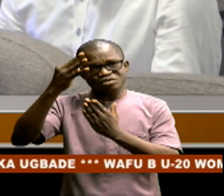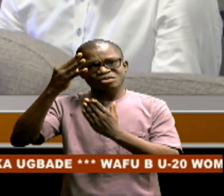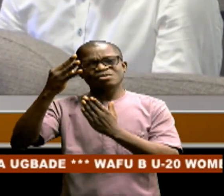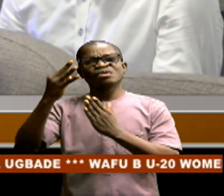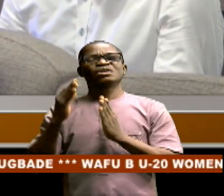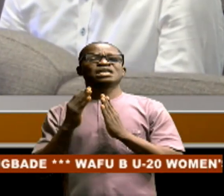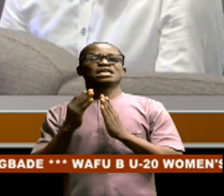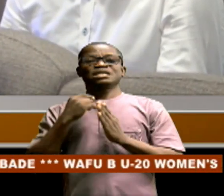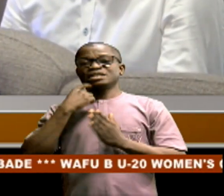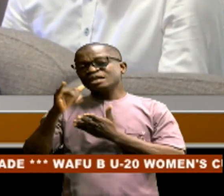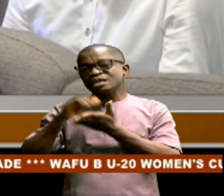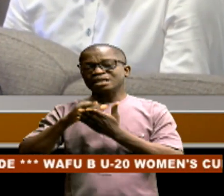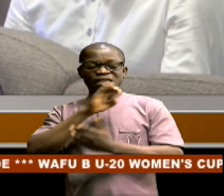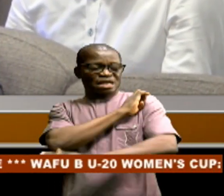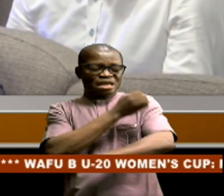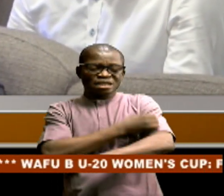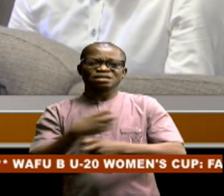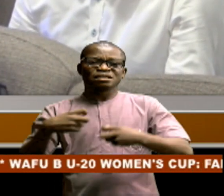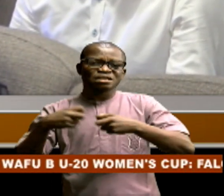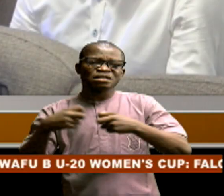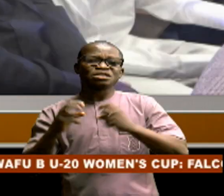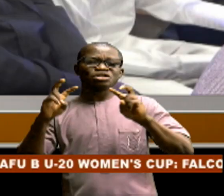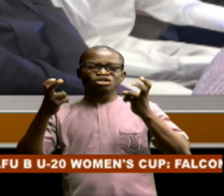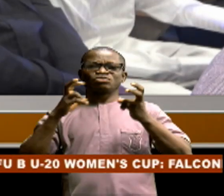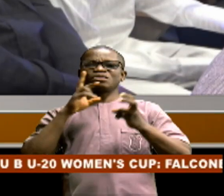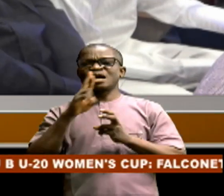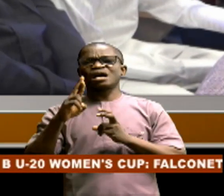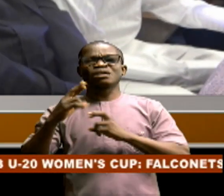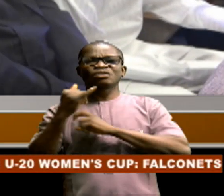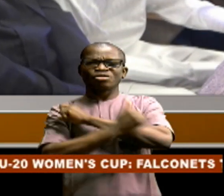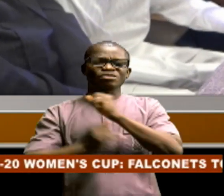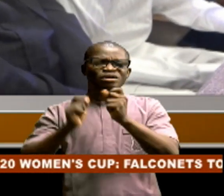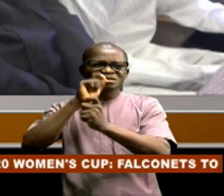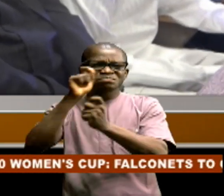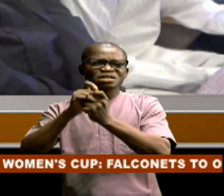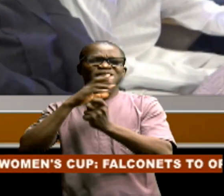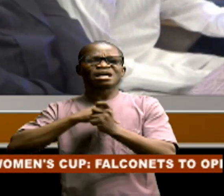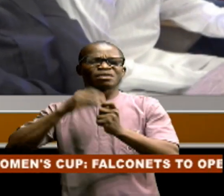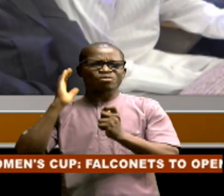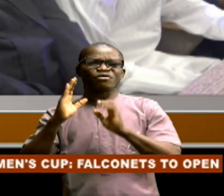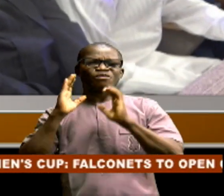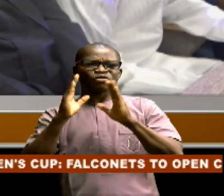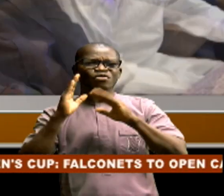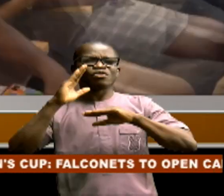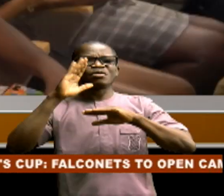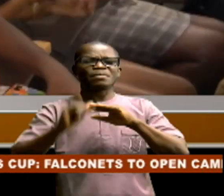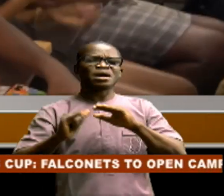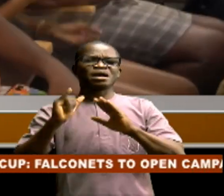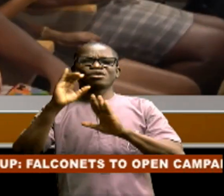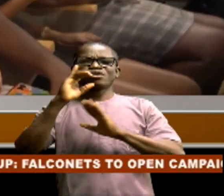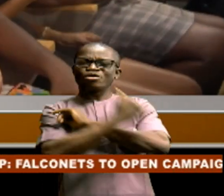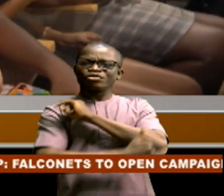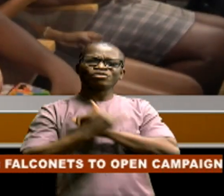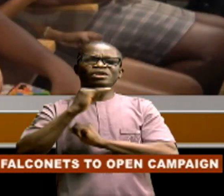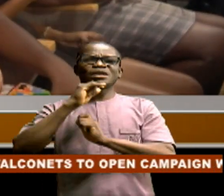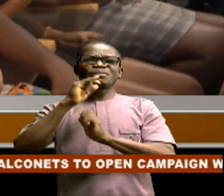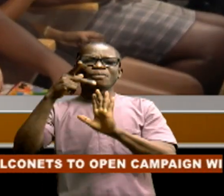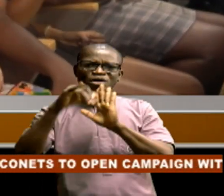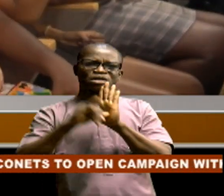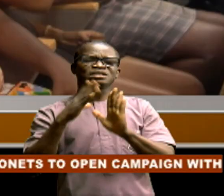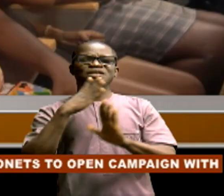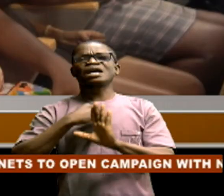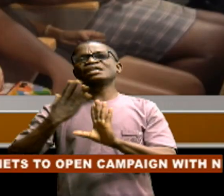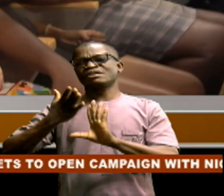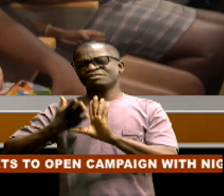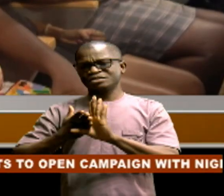regulators say energy issues are country-specific and should be driven by country-specific policy and interventions.